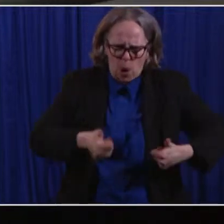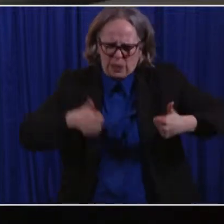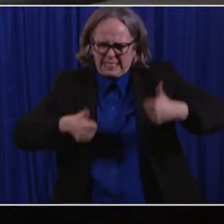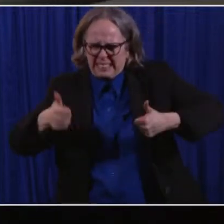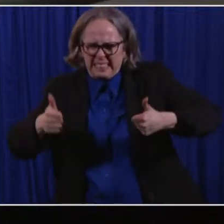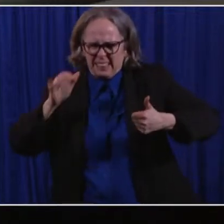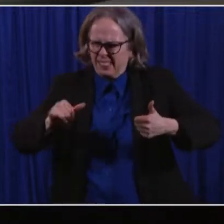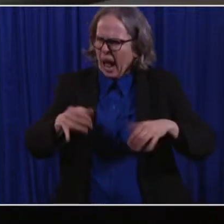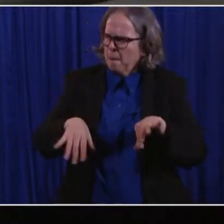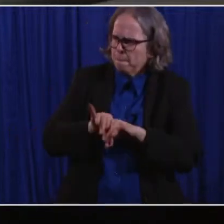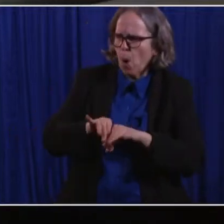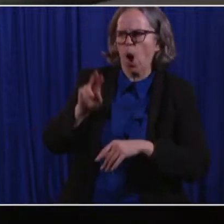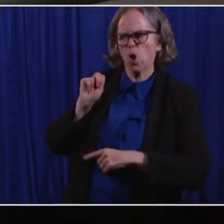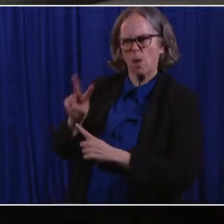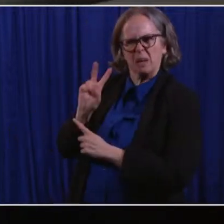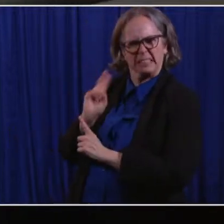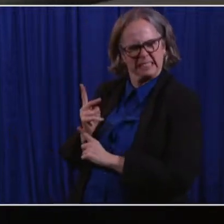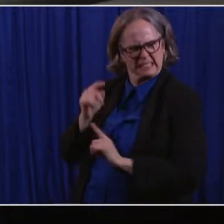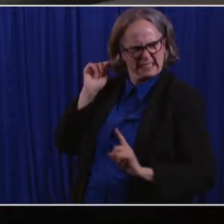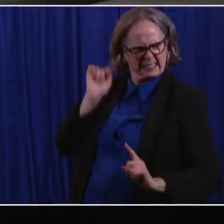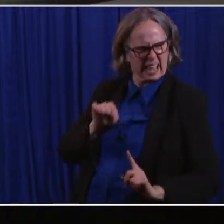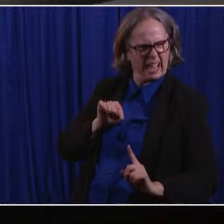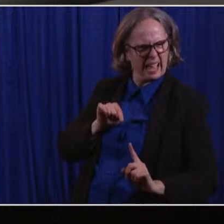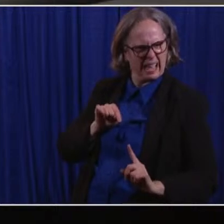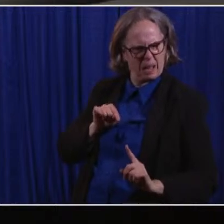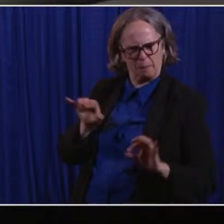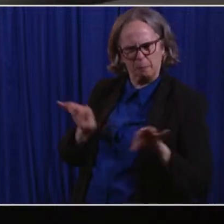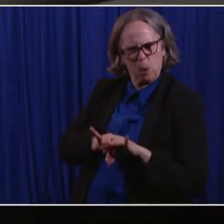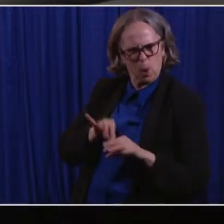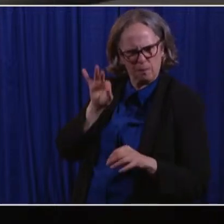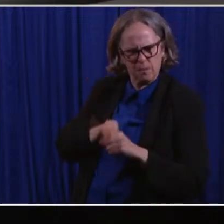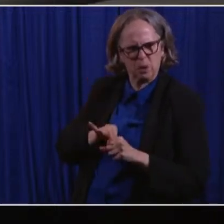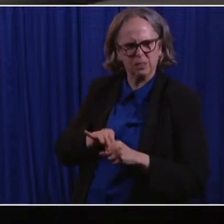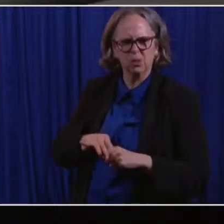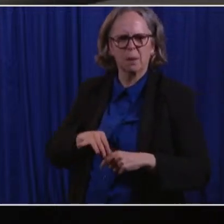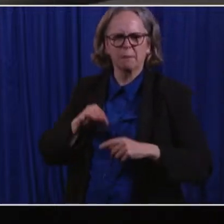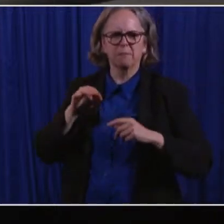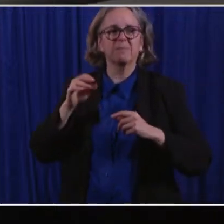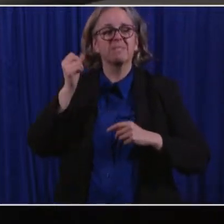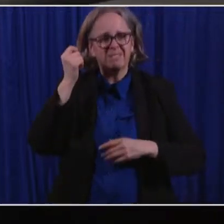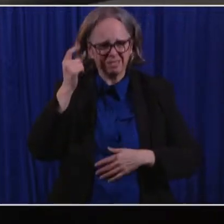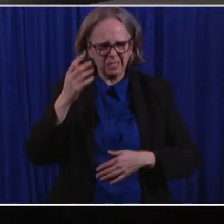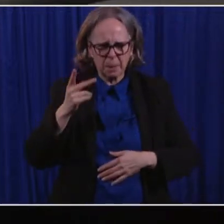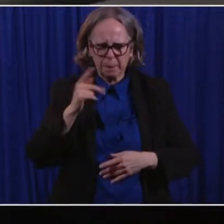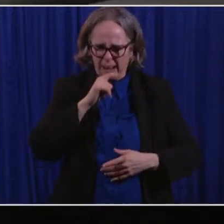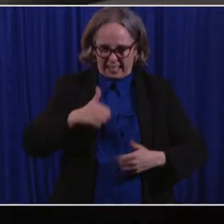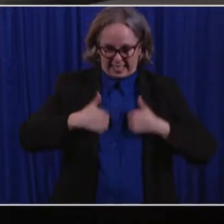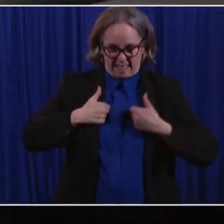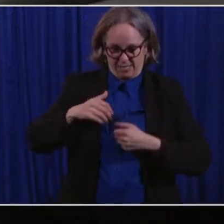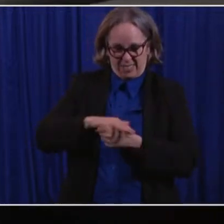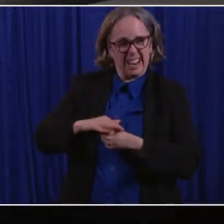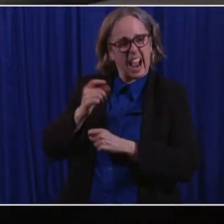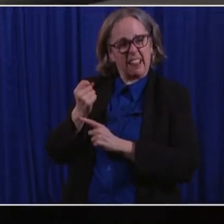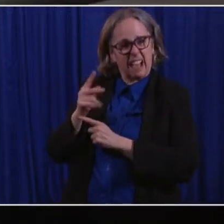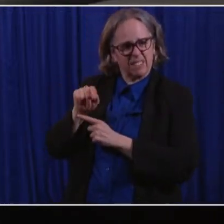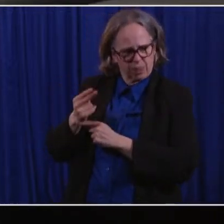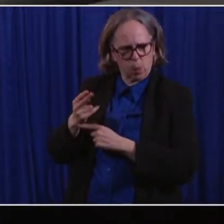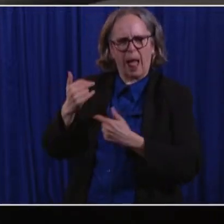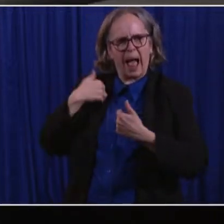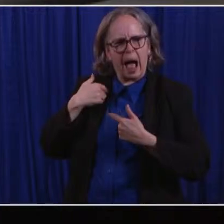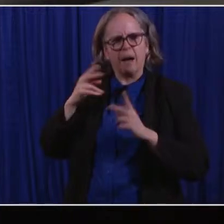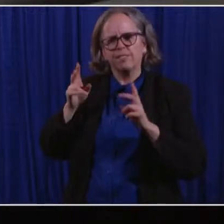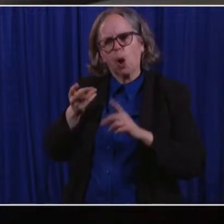election, is those local elections. But for the voters in the 11th district, they'll also be having a special general election for